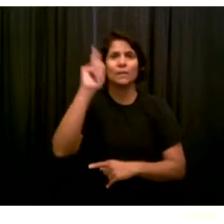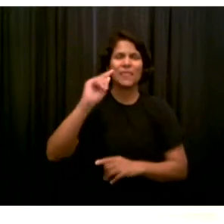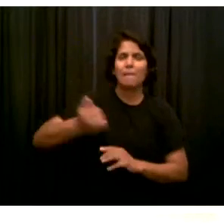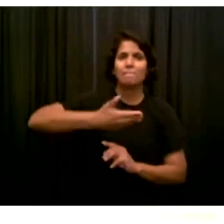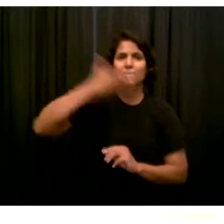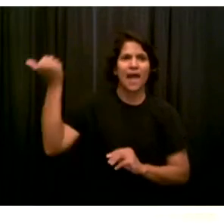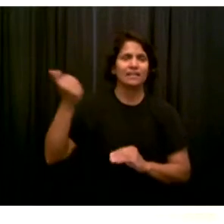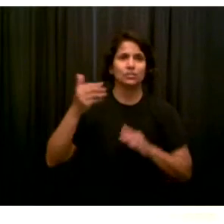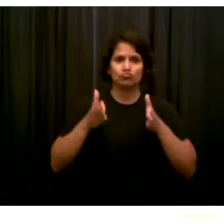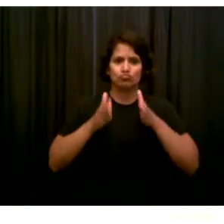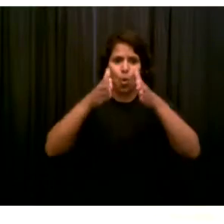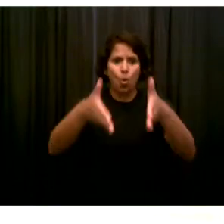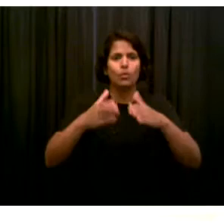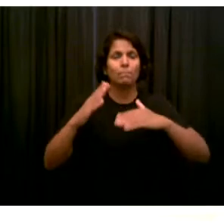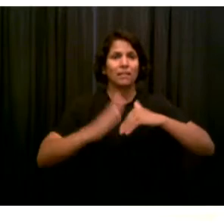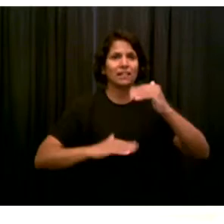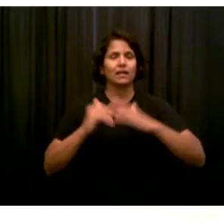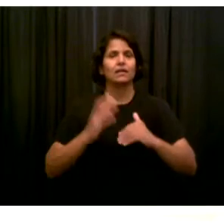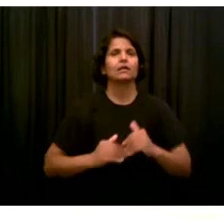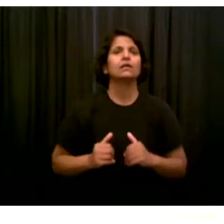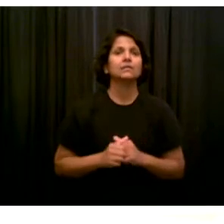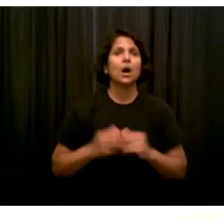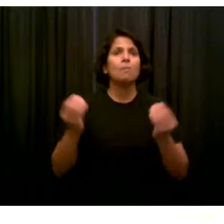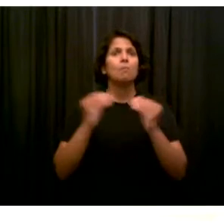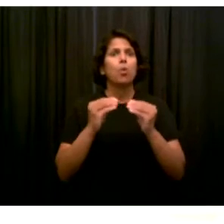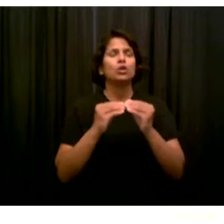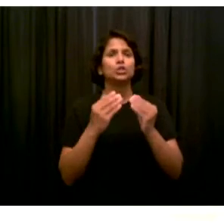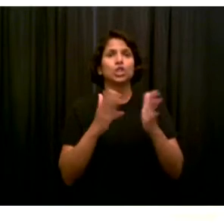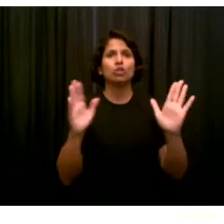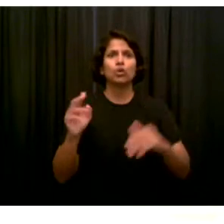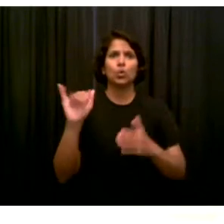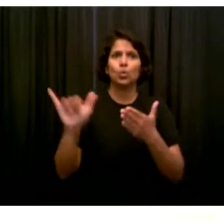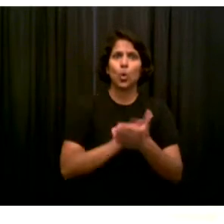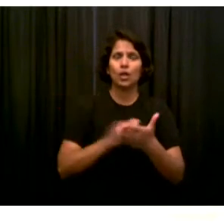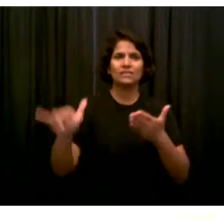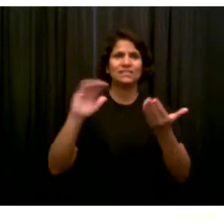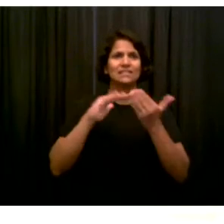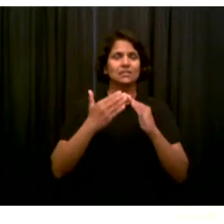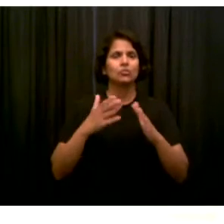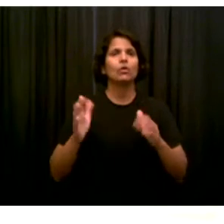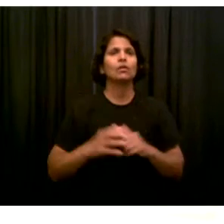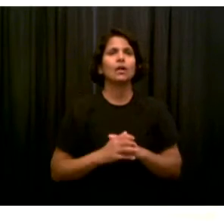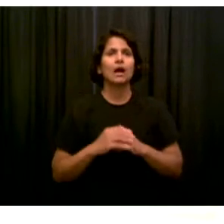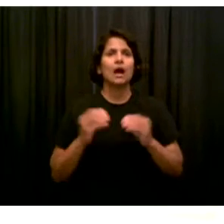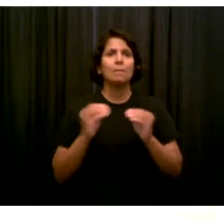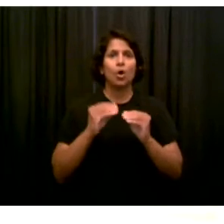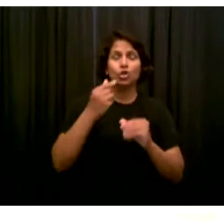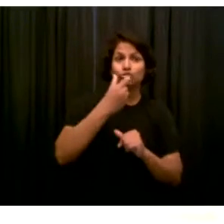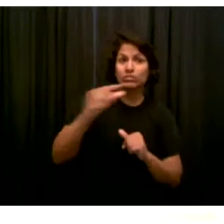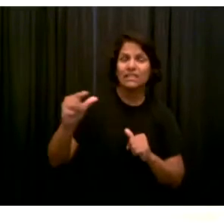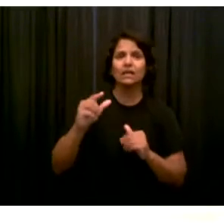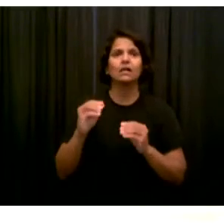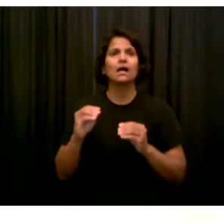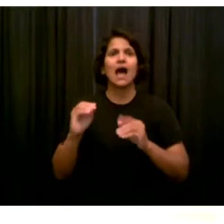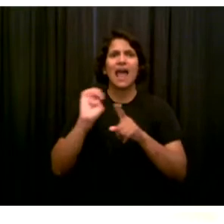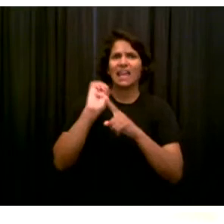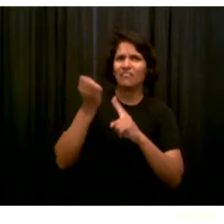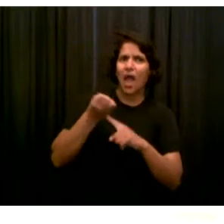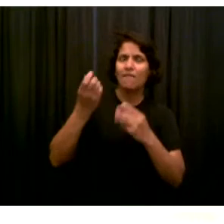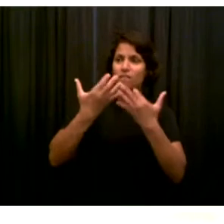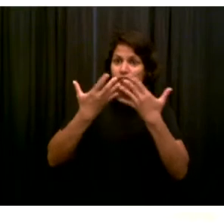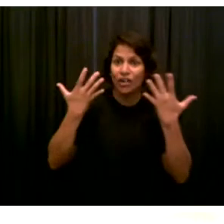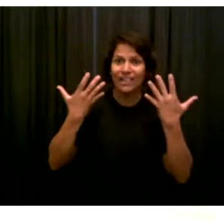climate-resistant road, a greener road, a road that incorporates the greatest building technologies that are out